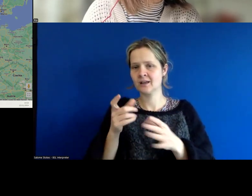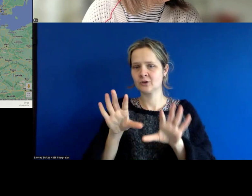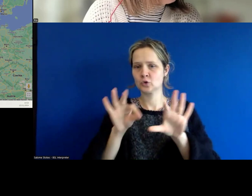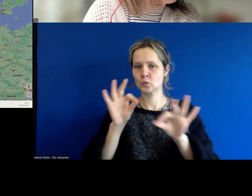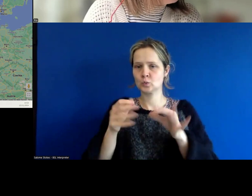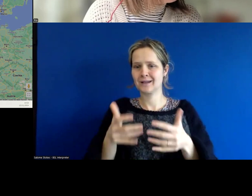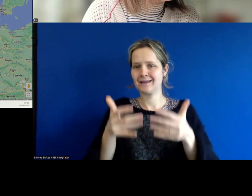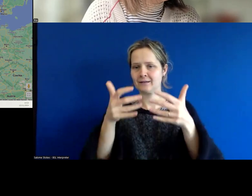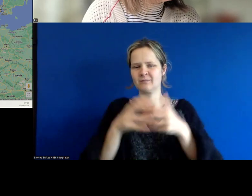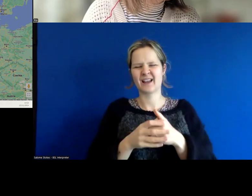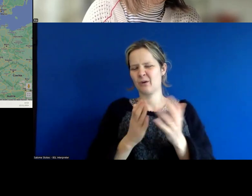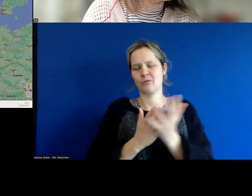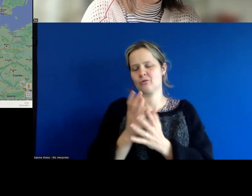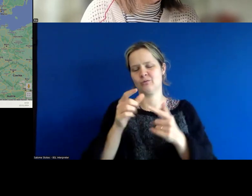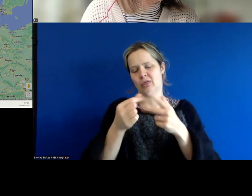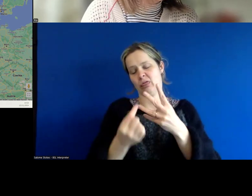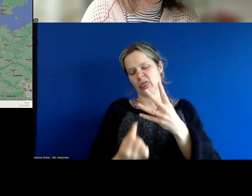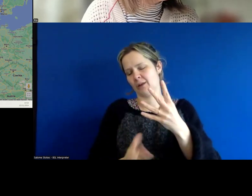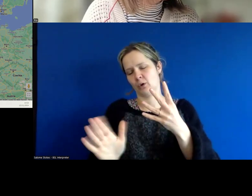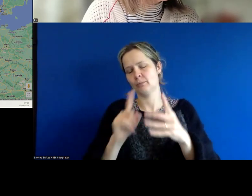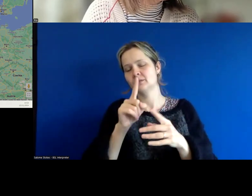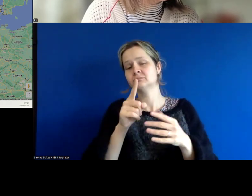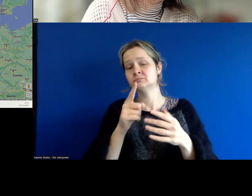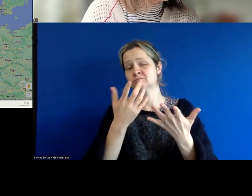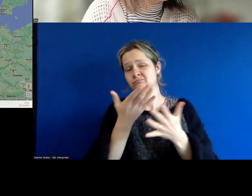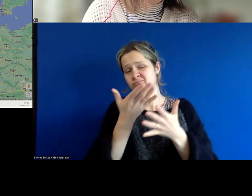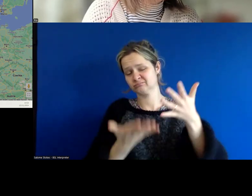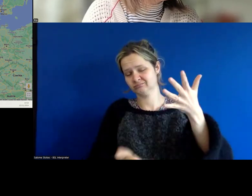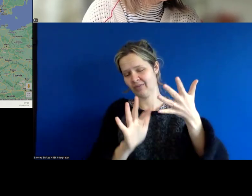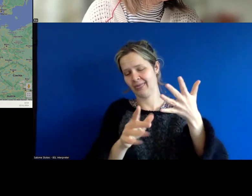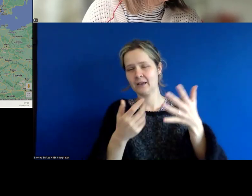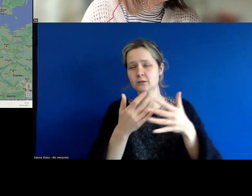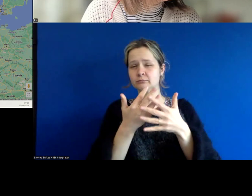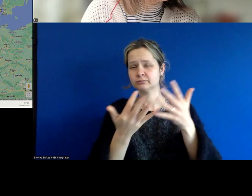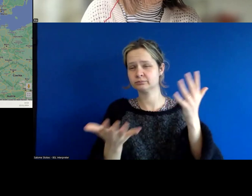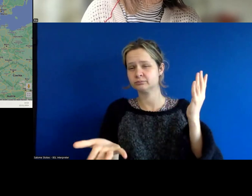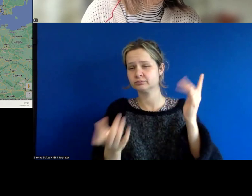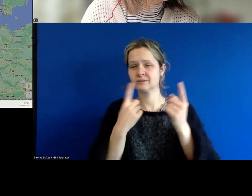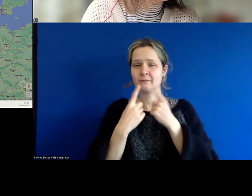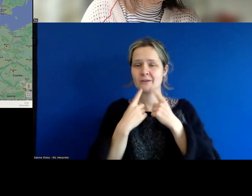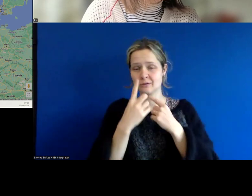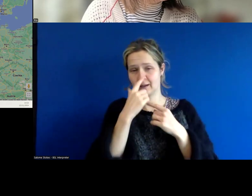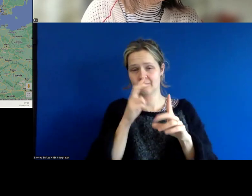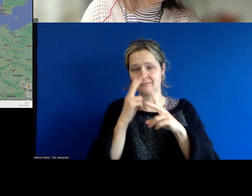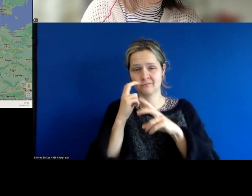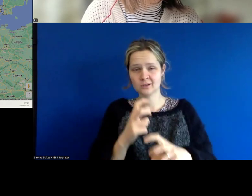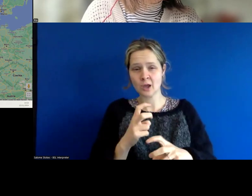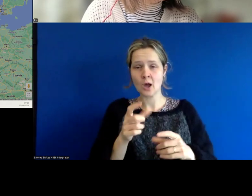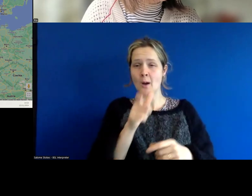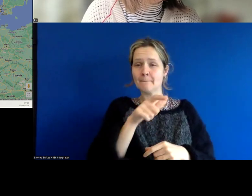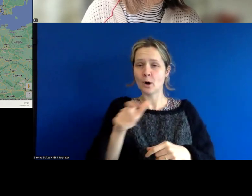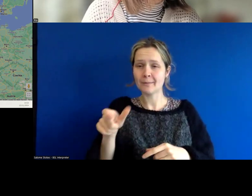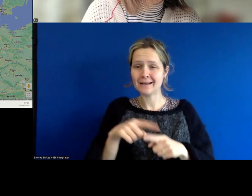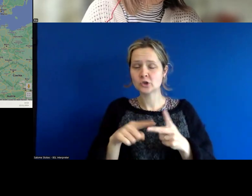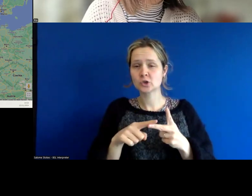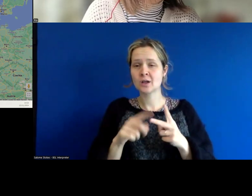not going to go through everything, but we have then a huge range of other information that you might be interested in. Population, visitor